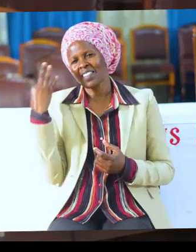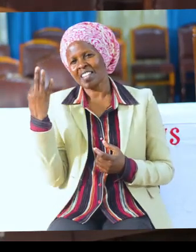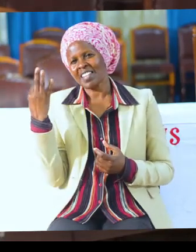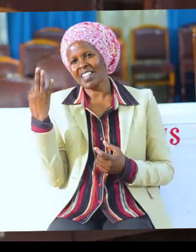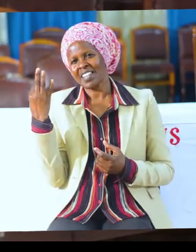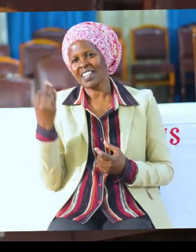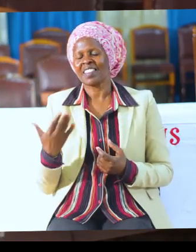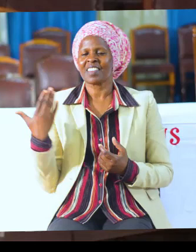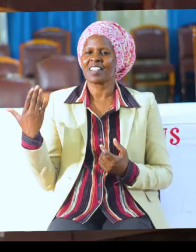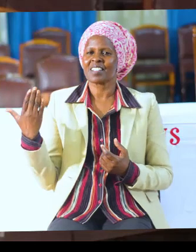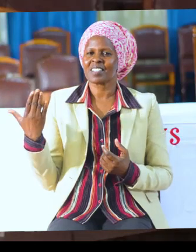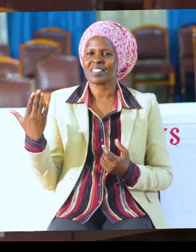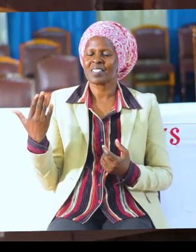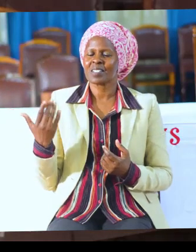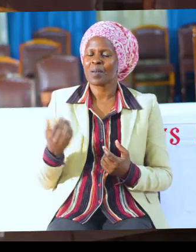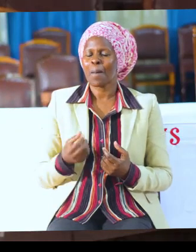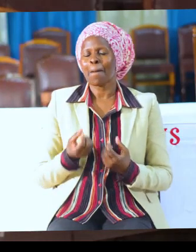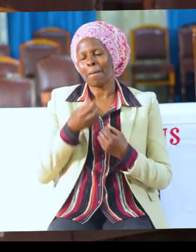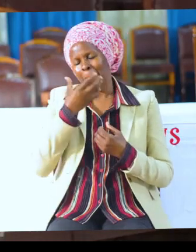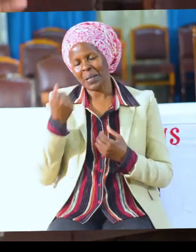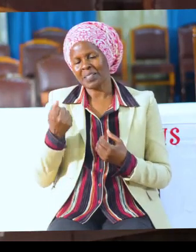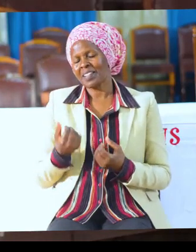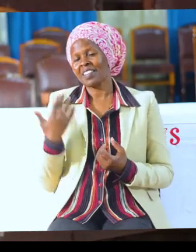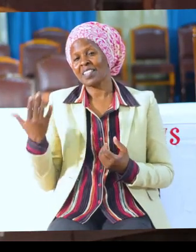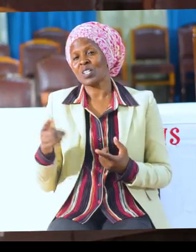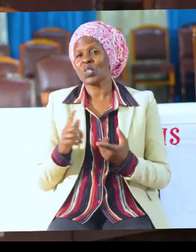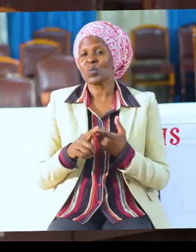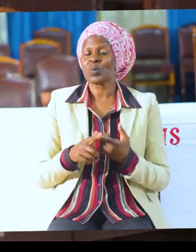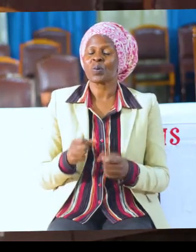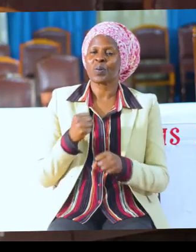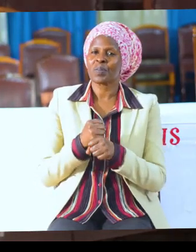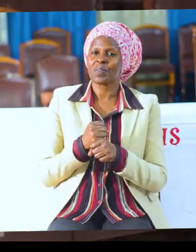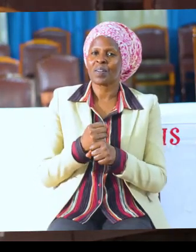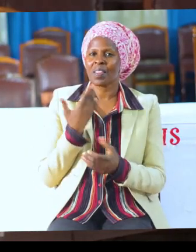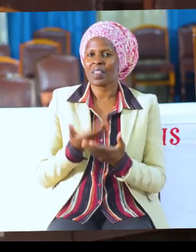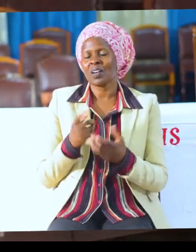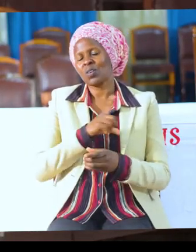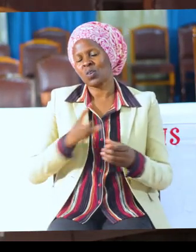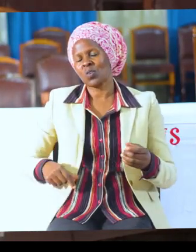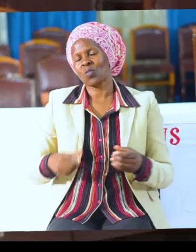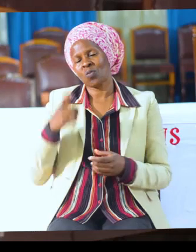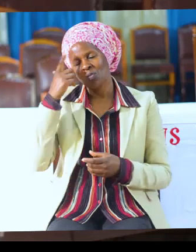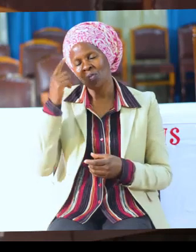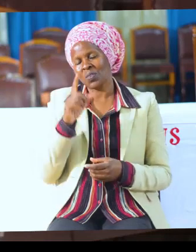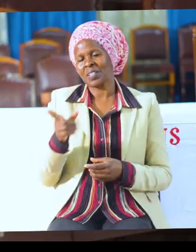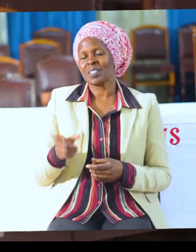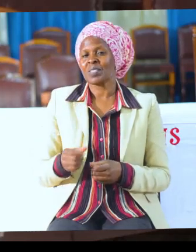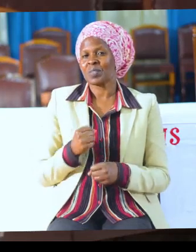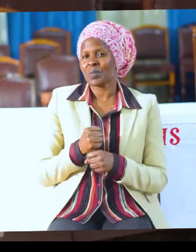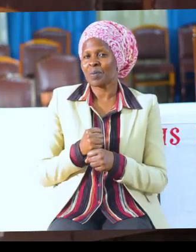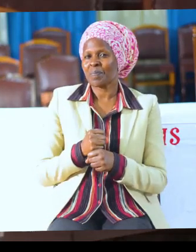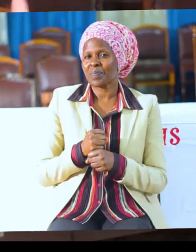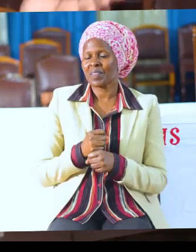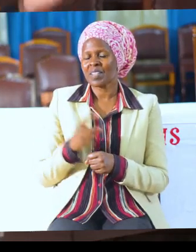three things that he thought probably that was the best thing to do to thank God for the goodness that he has been.